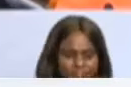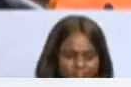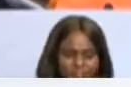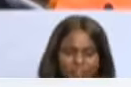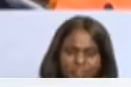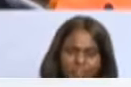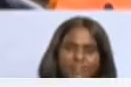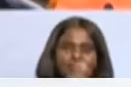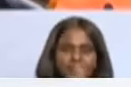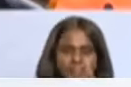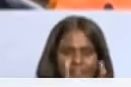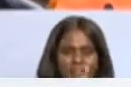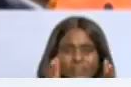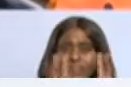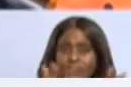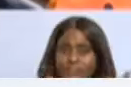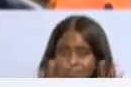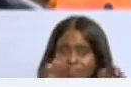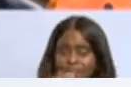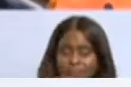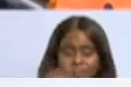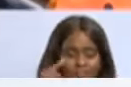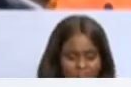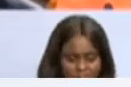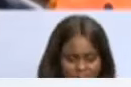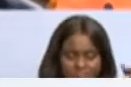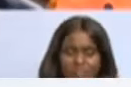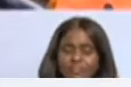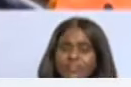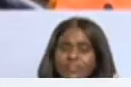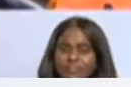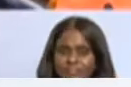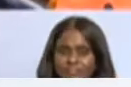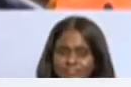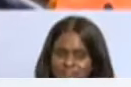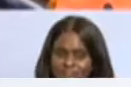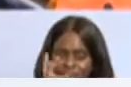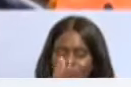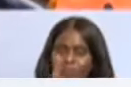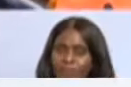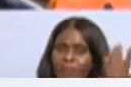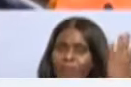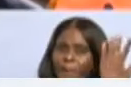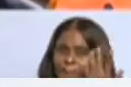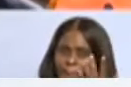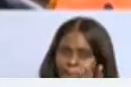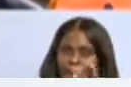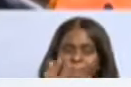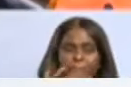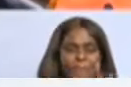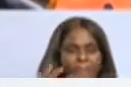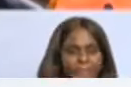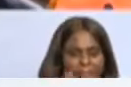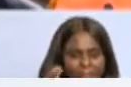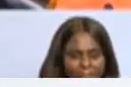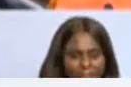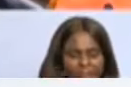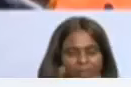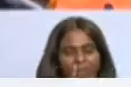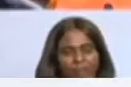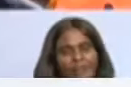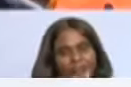infrastructure remains a priority for our administration. This will enhance connectivity and